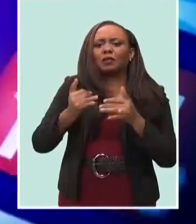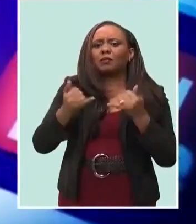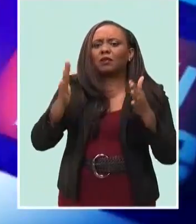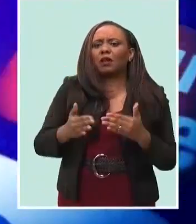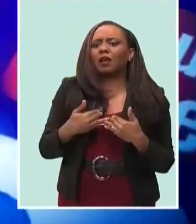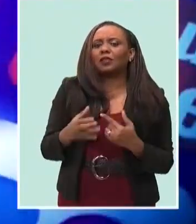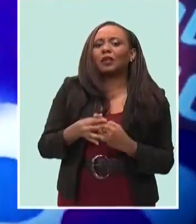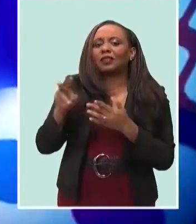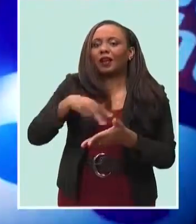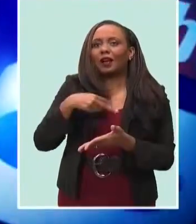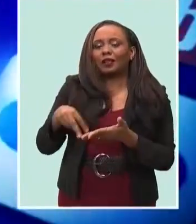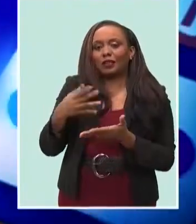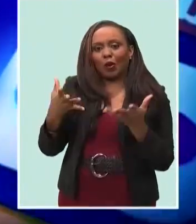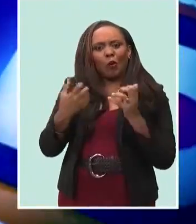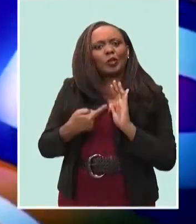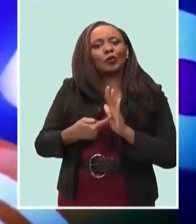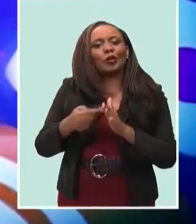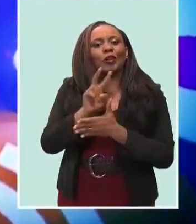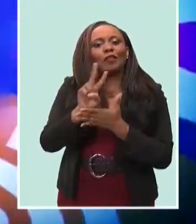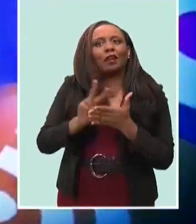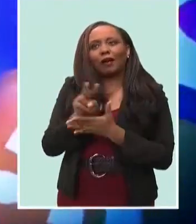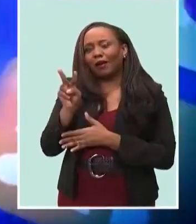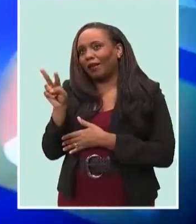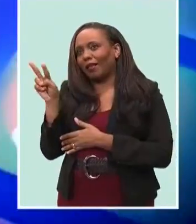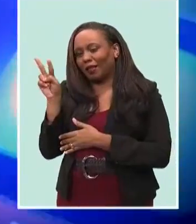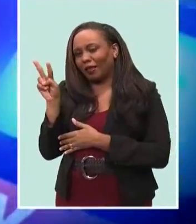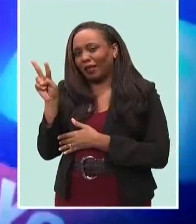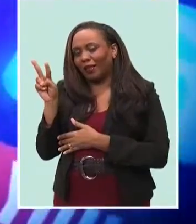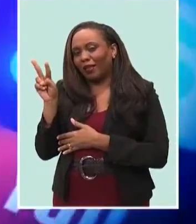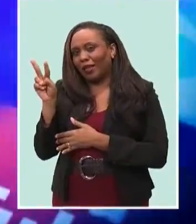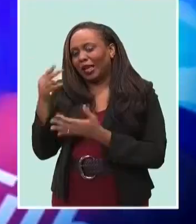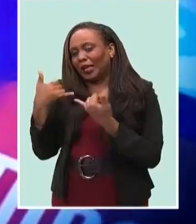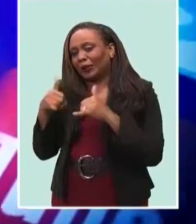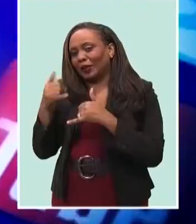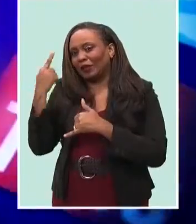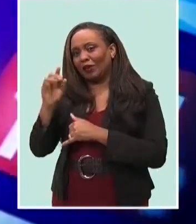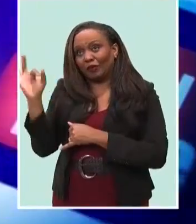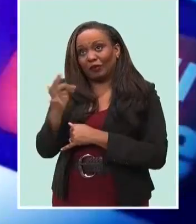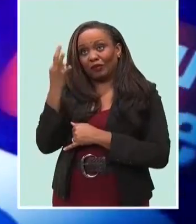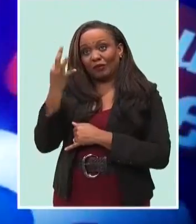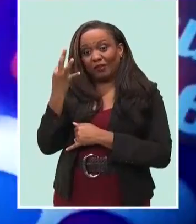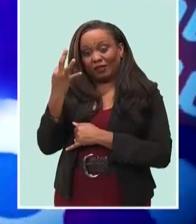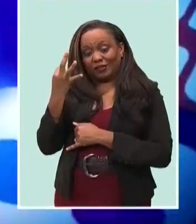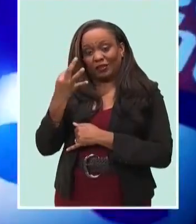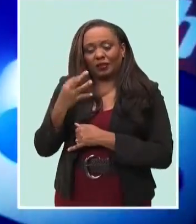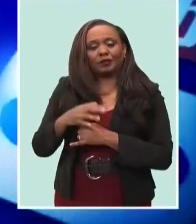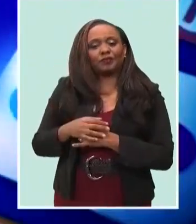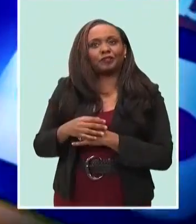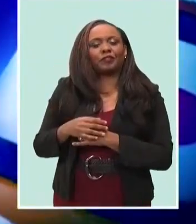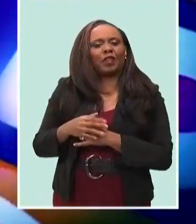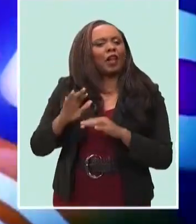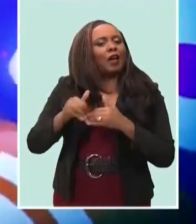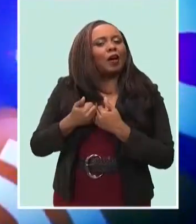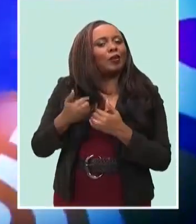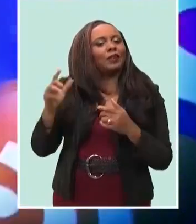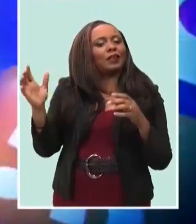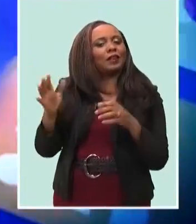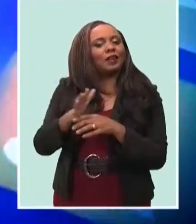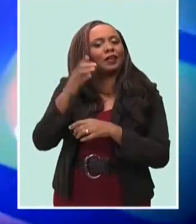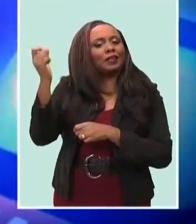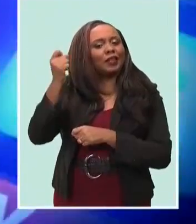celebrate. Well, check out this video of footballer Mario Balotelli, who plays for a French club. He's making headlines for the way he